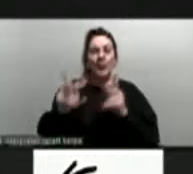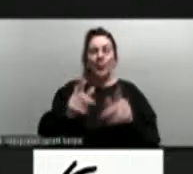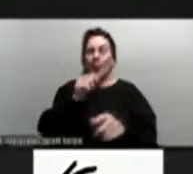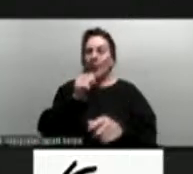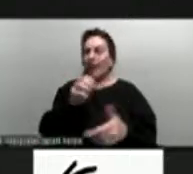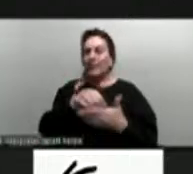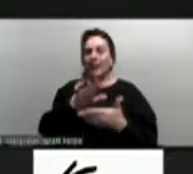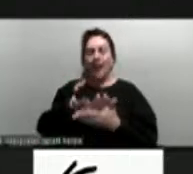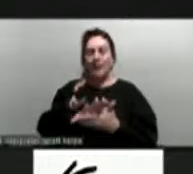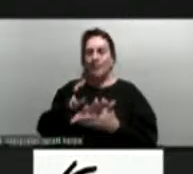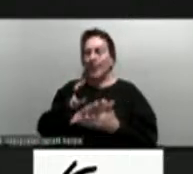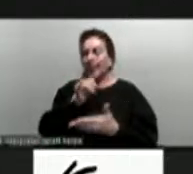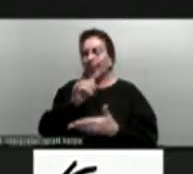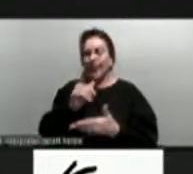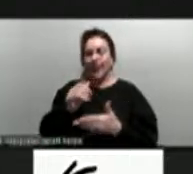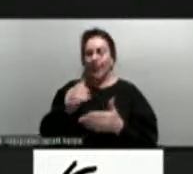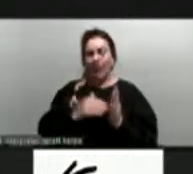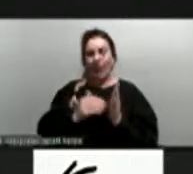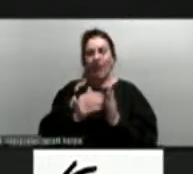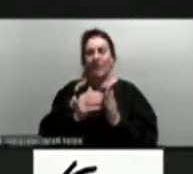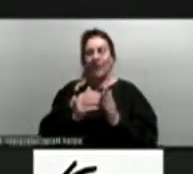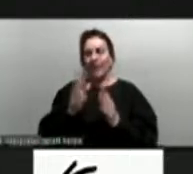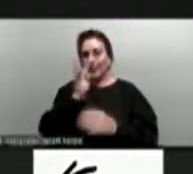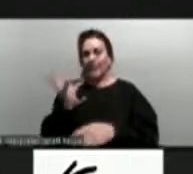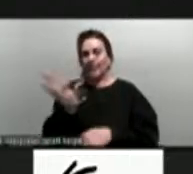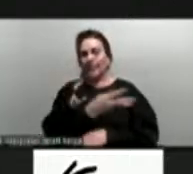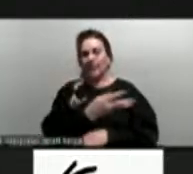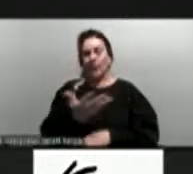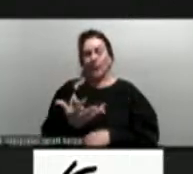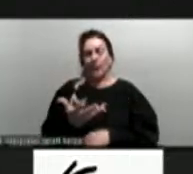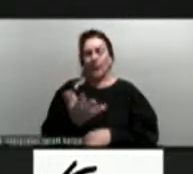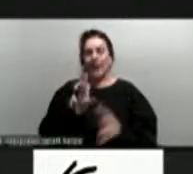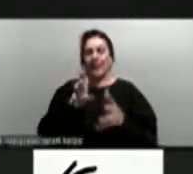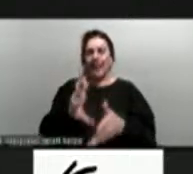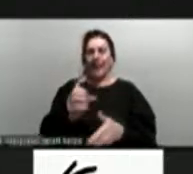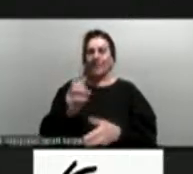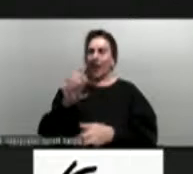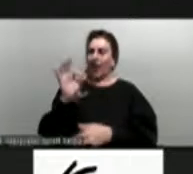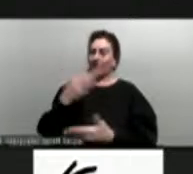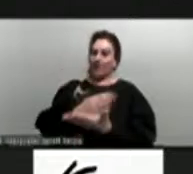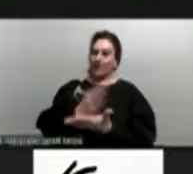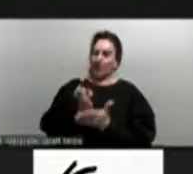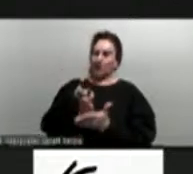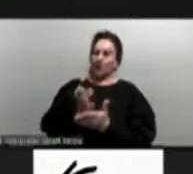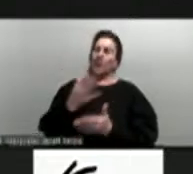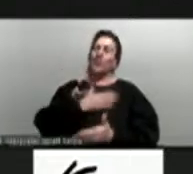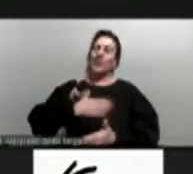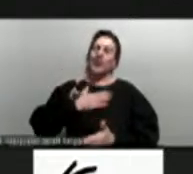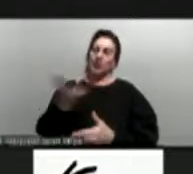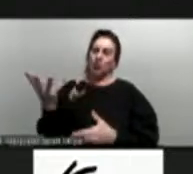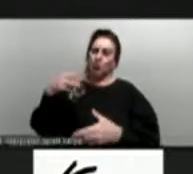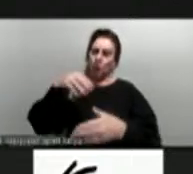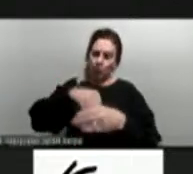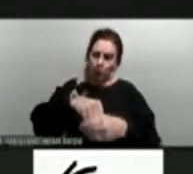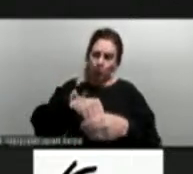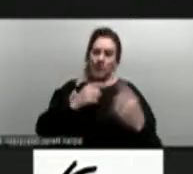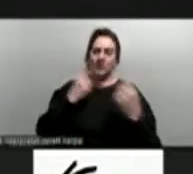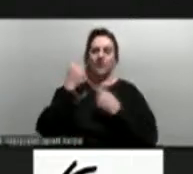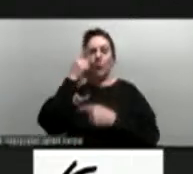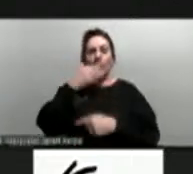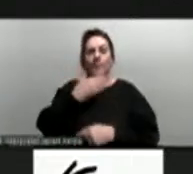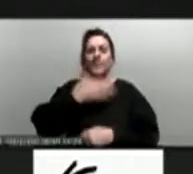are oftentimes left out of the budget, and including consideration for better